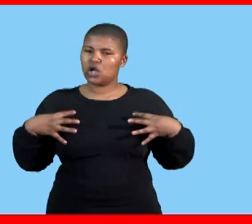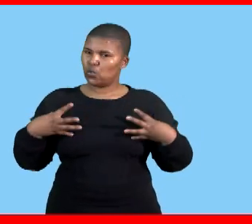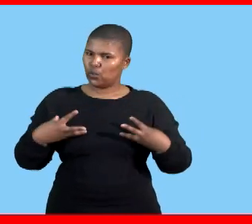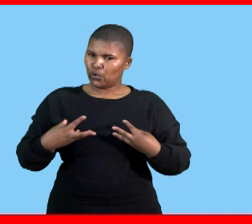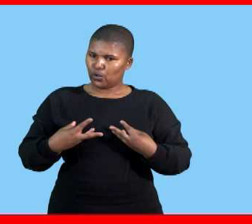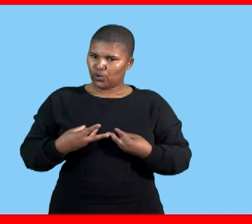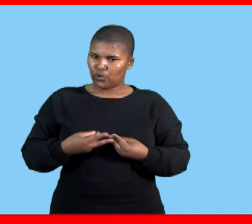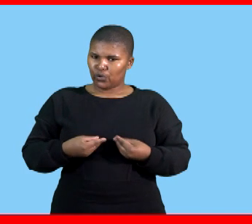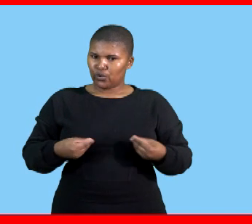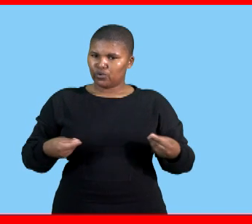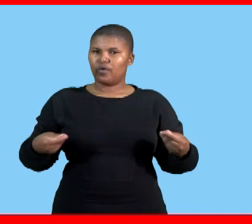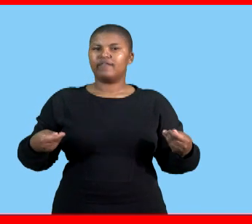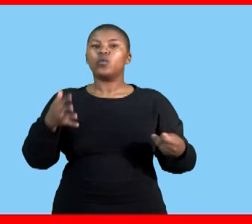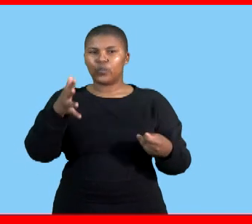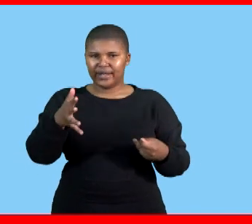down.